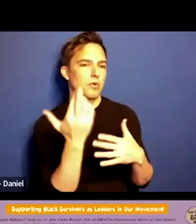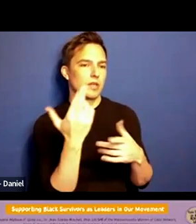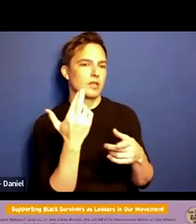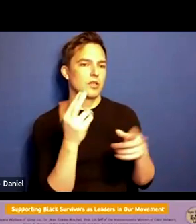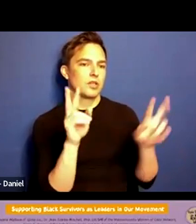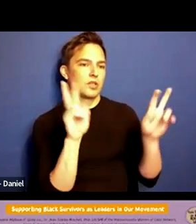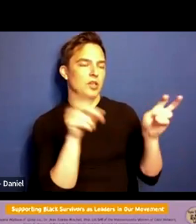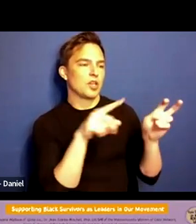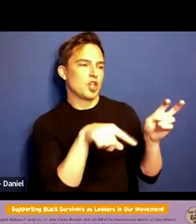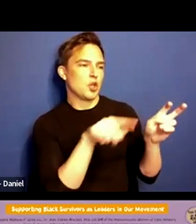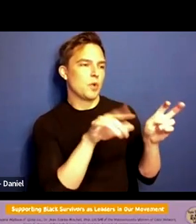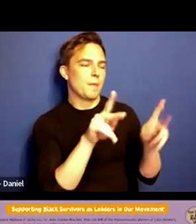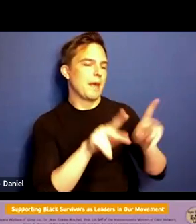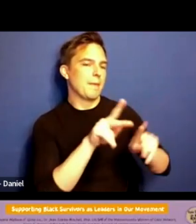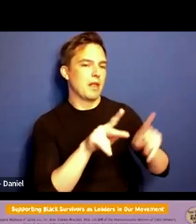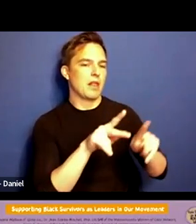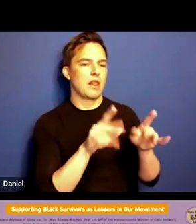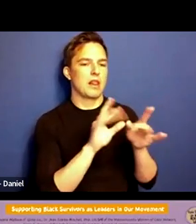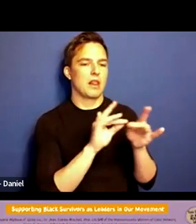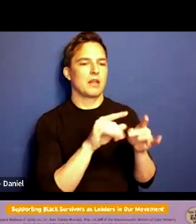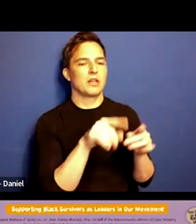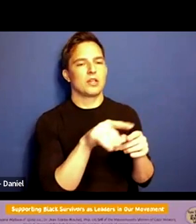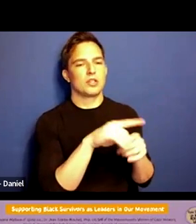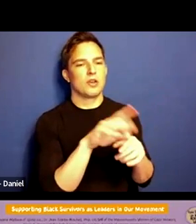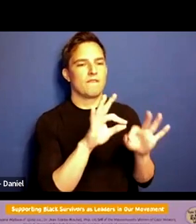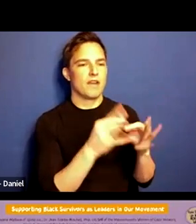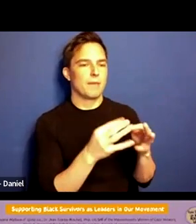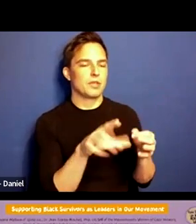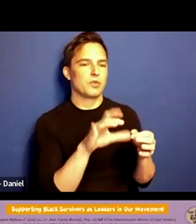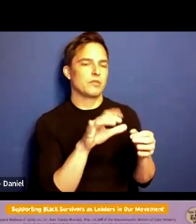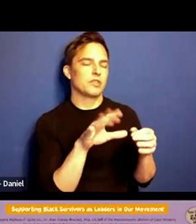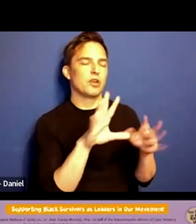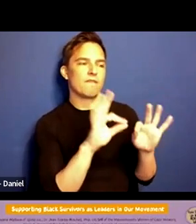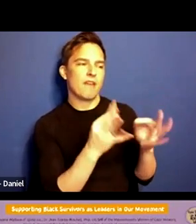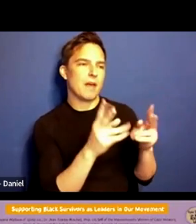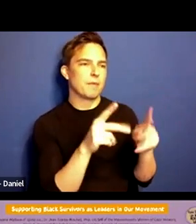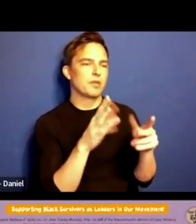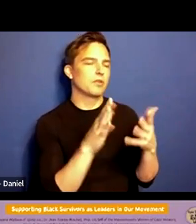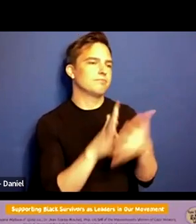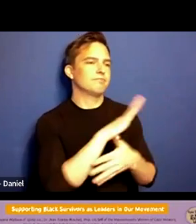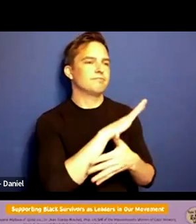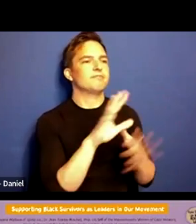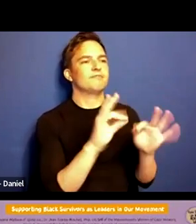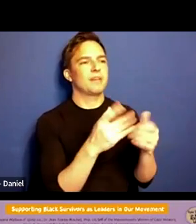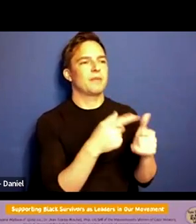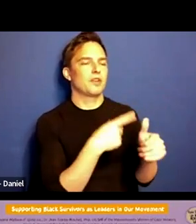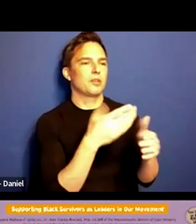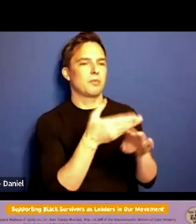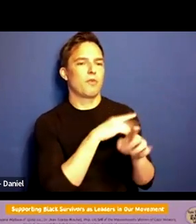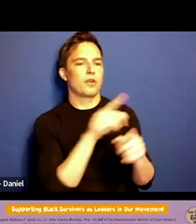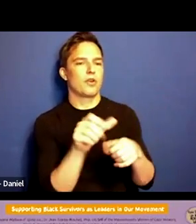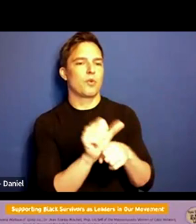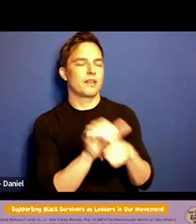all about your family. So if your family or someone is sick, you're going to do that first before you come to work. Those sort of